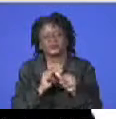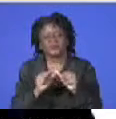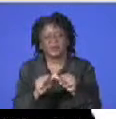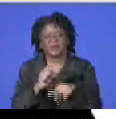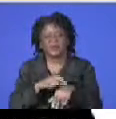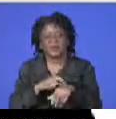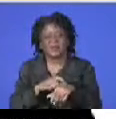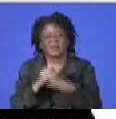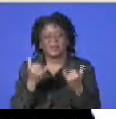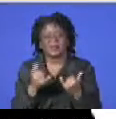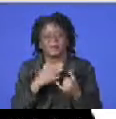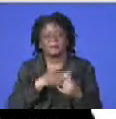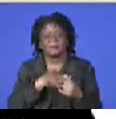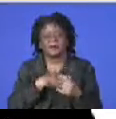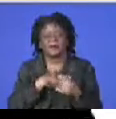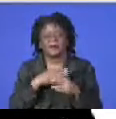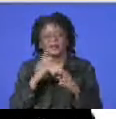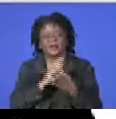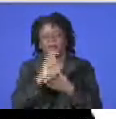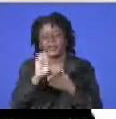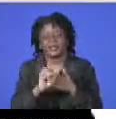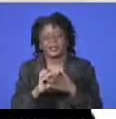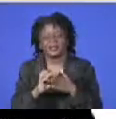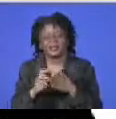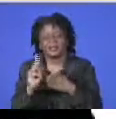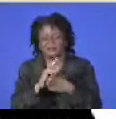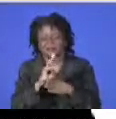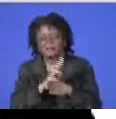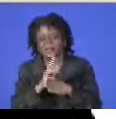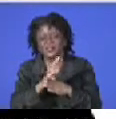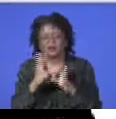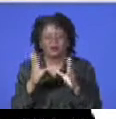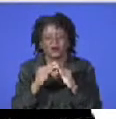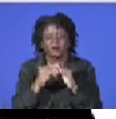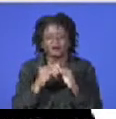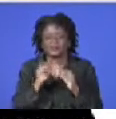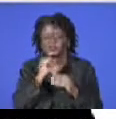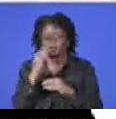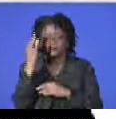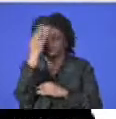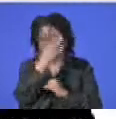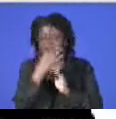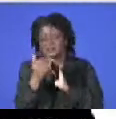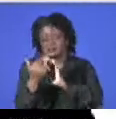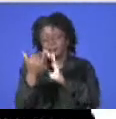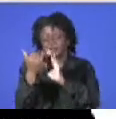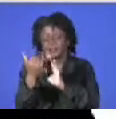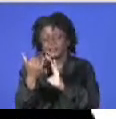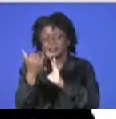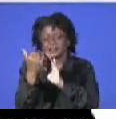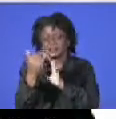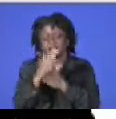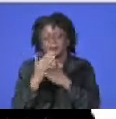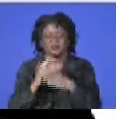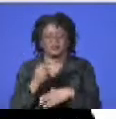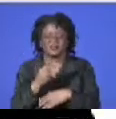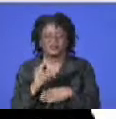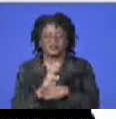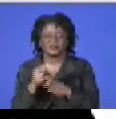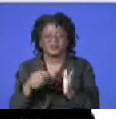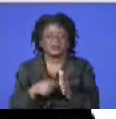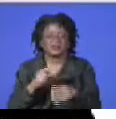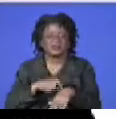my weekends consist of more video conferences rather than face-to-face meetings. Some of us have been using this time to